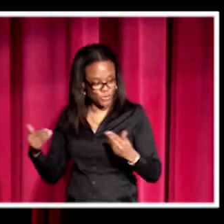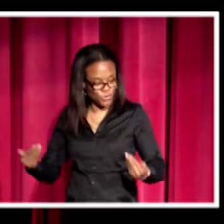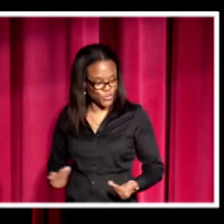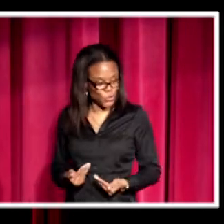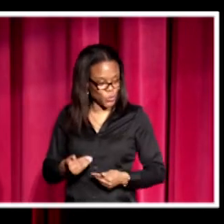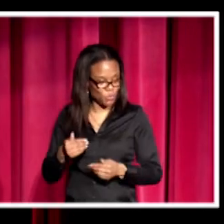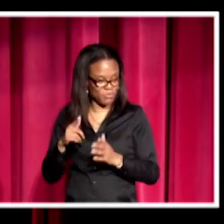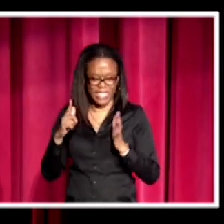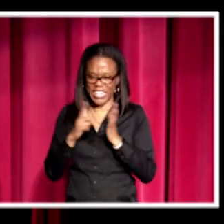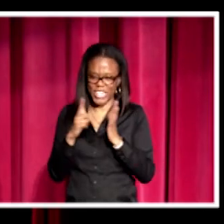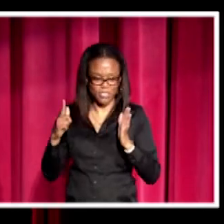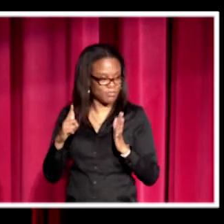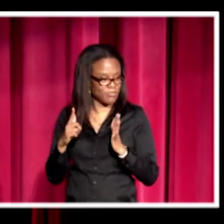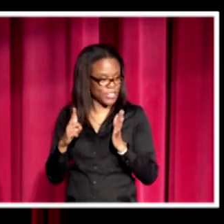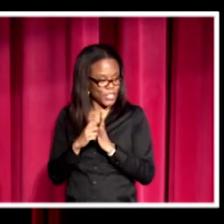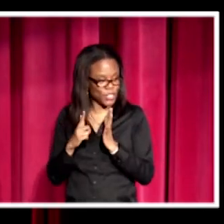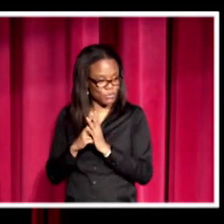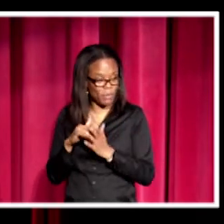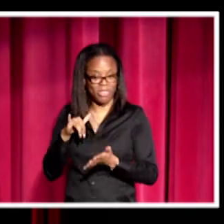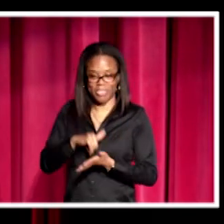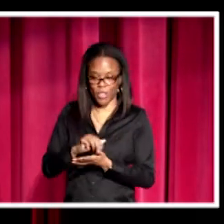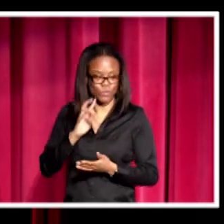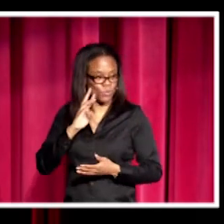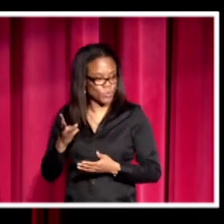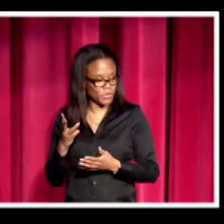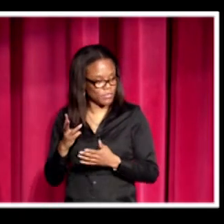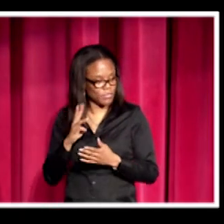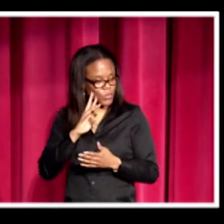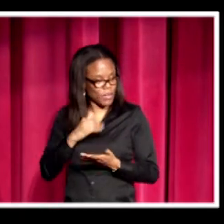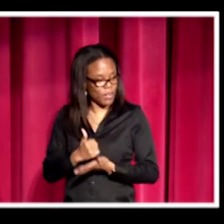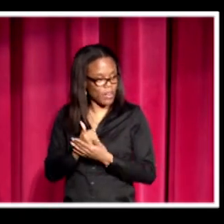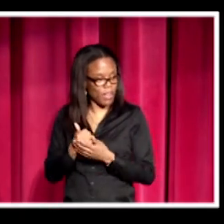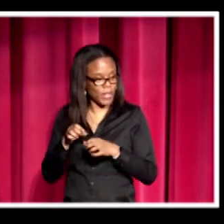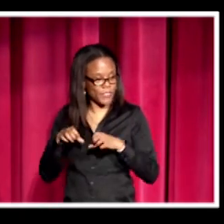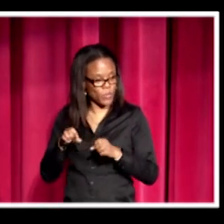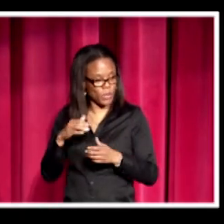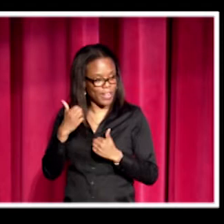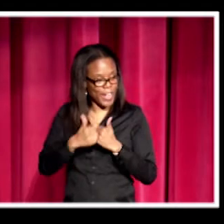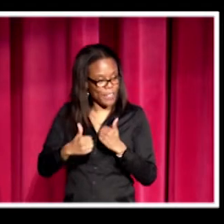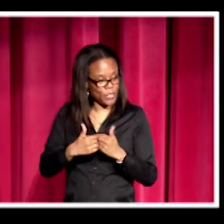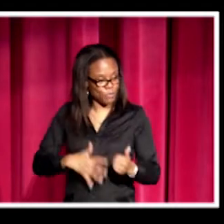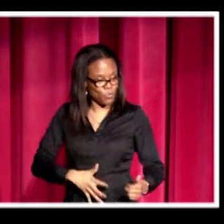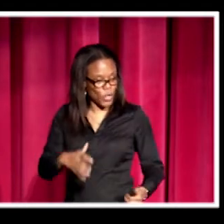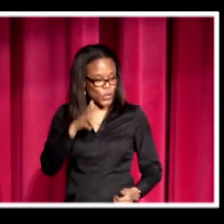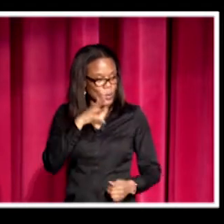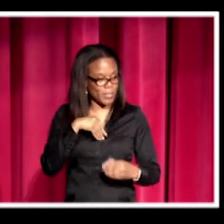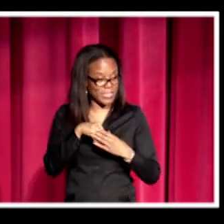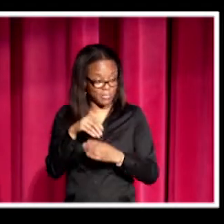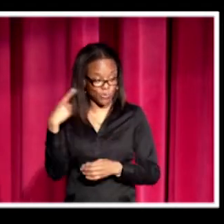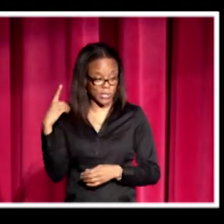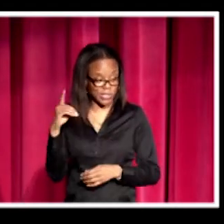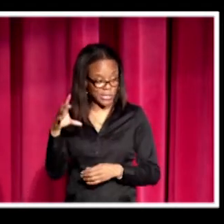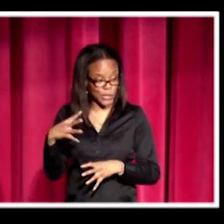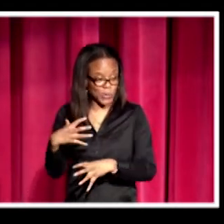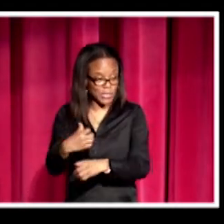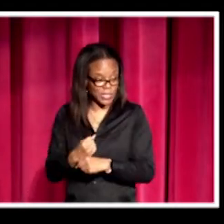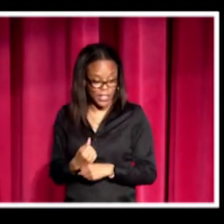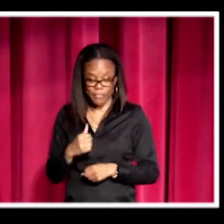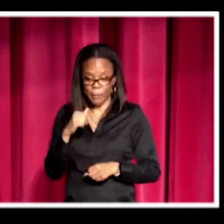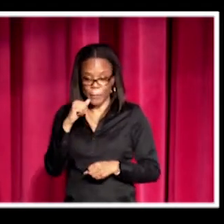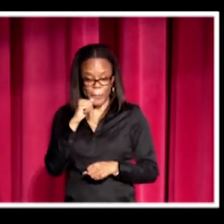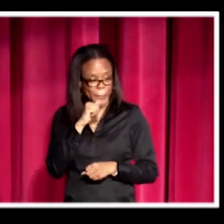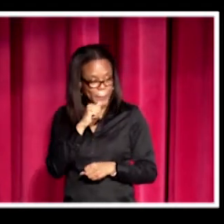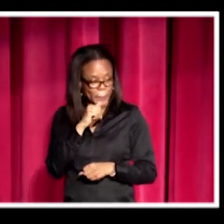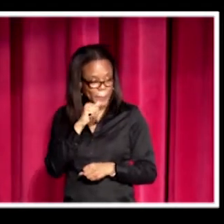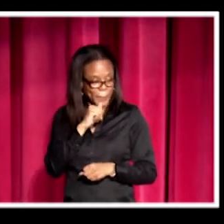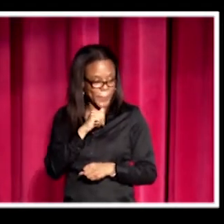I will also introduce legislation that will help ensure every pregnant woman in Washington, D.C.